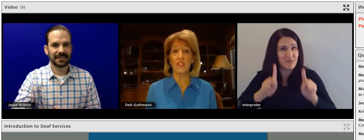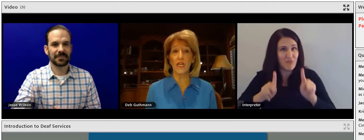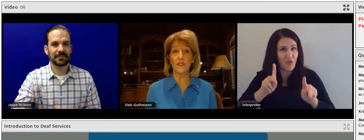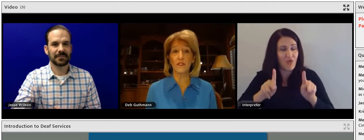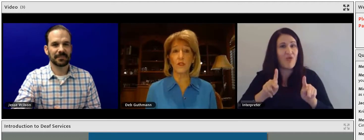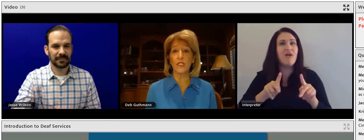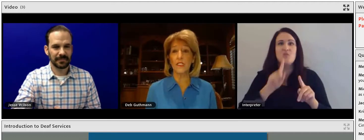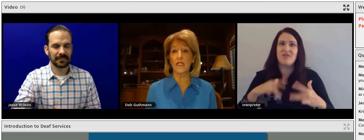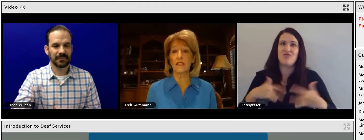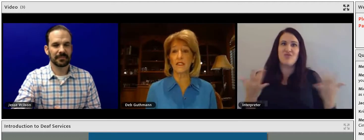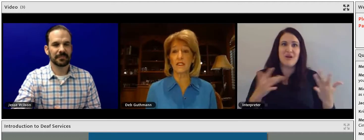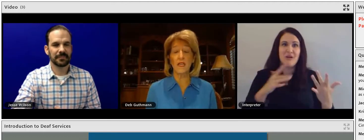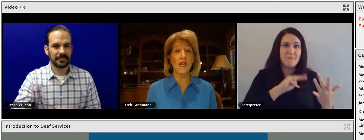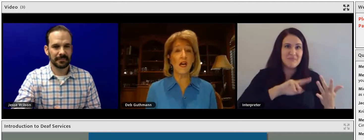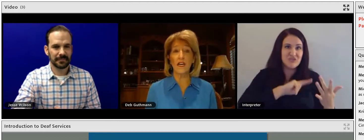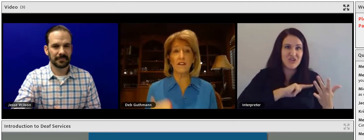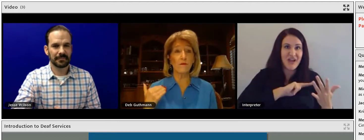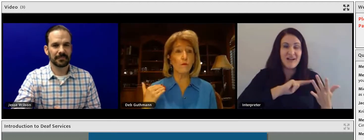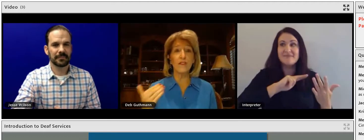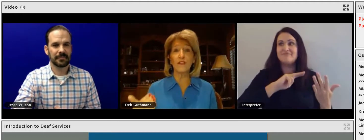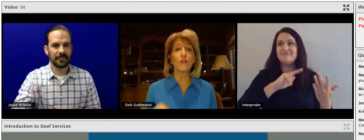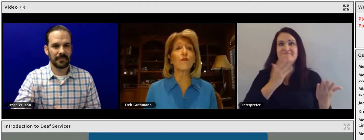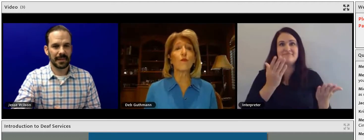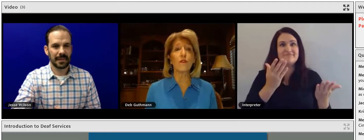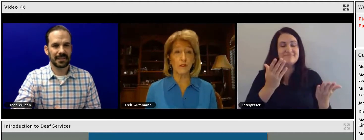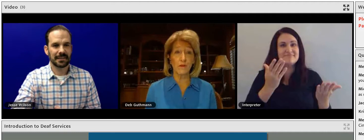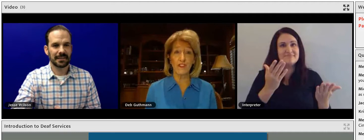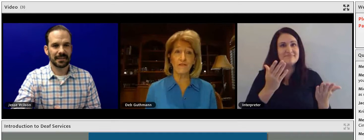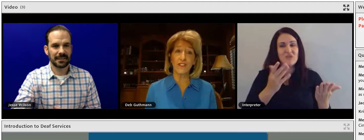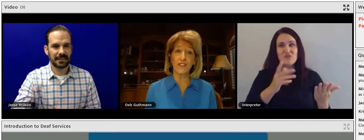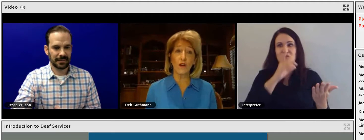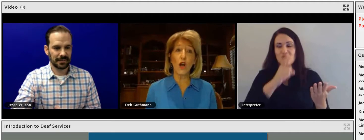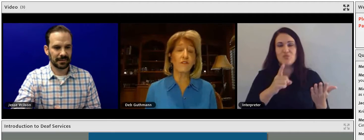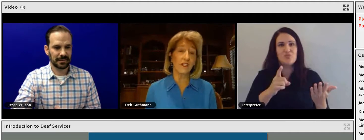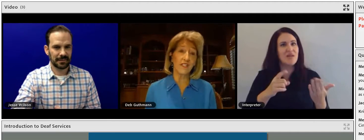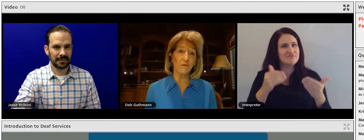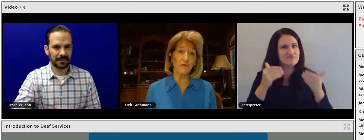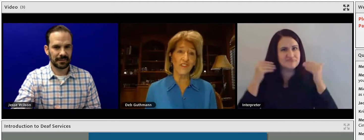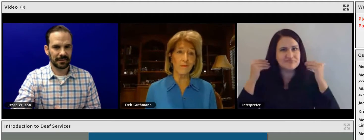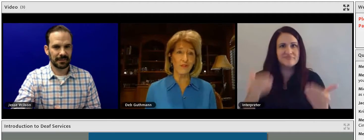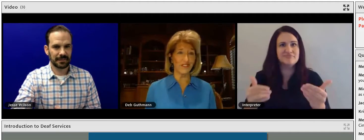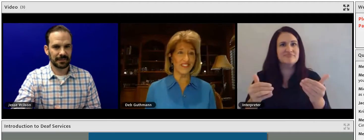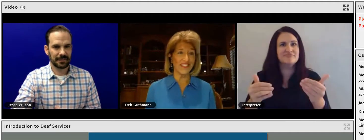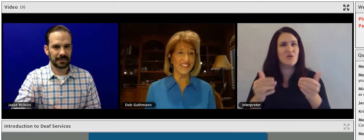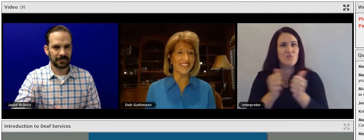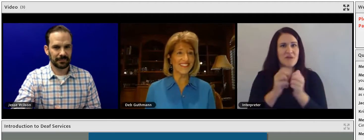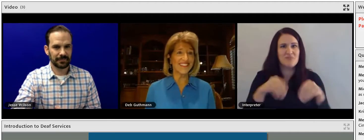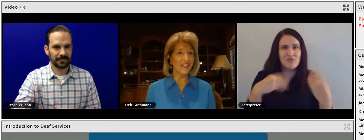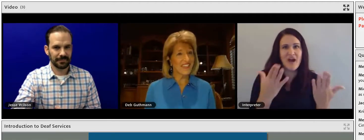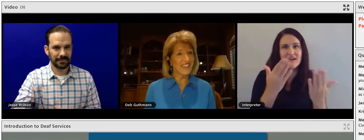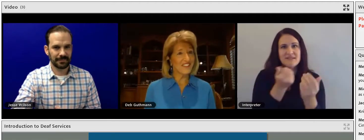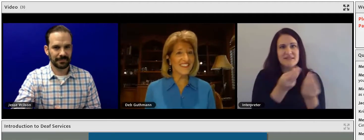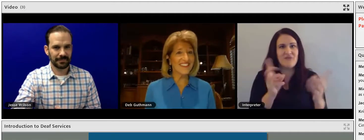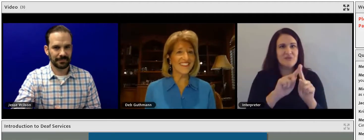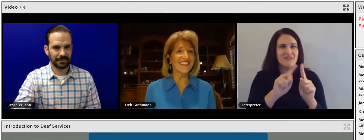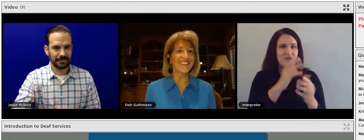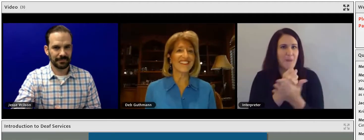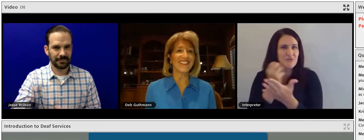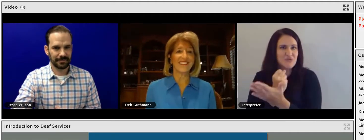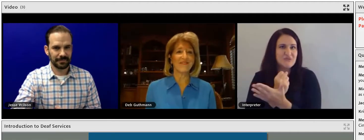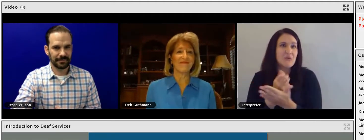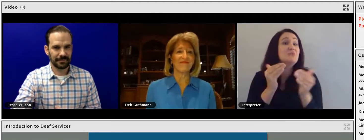and thrilled that Michelle has really taken this on, moving full forward with offering a number of opportunities.